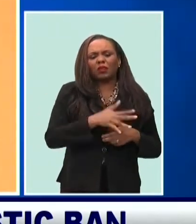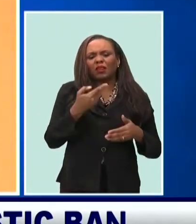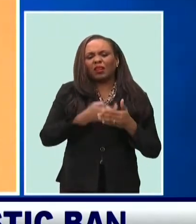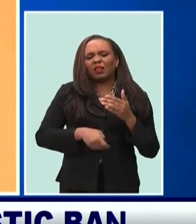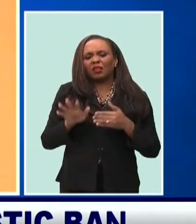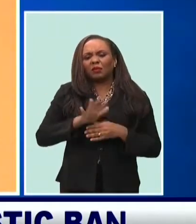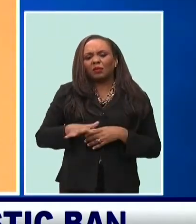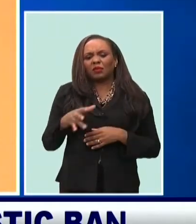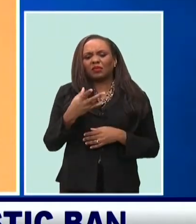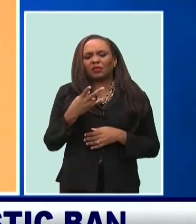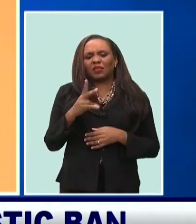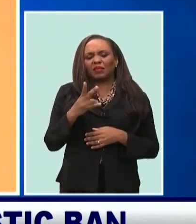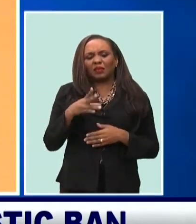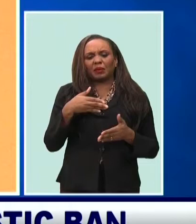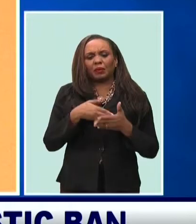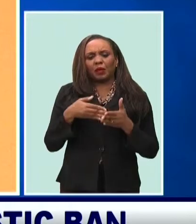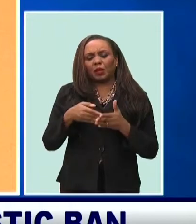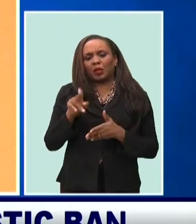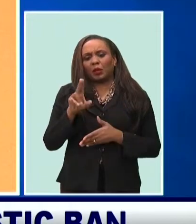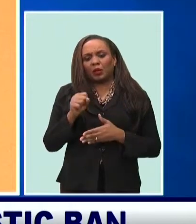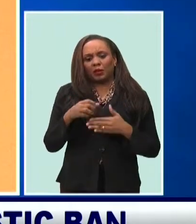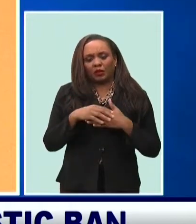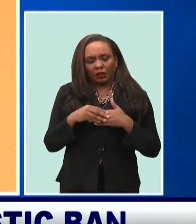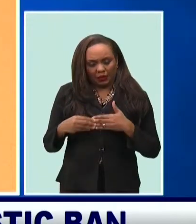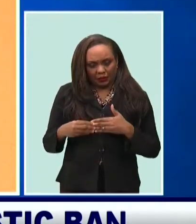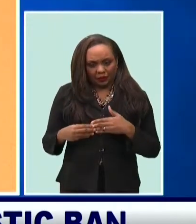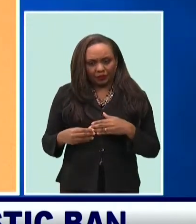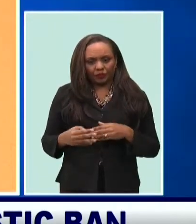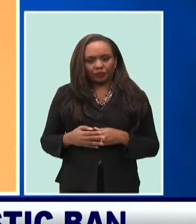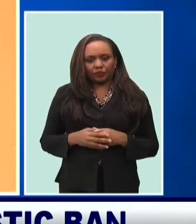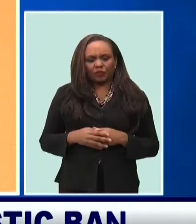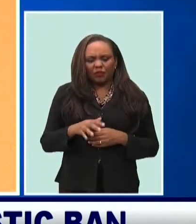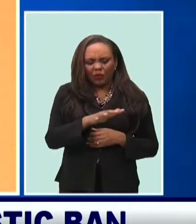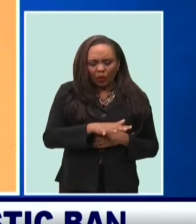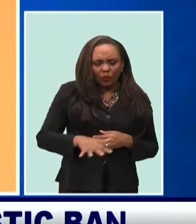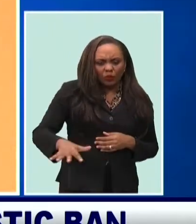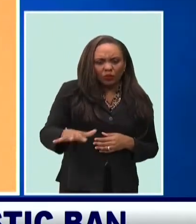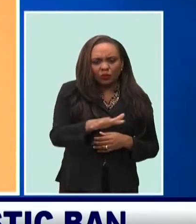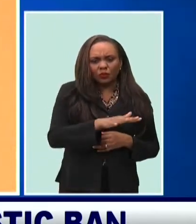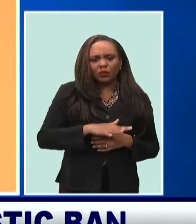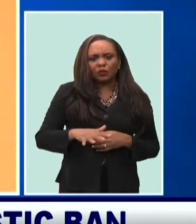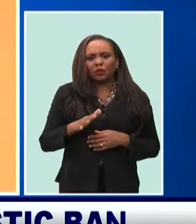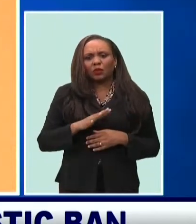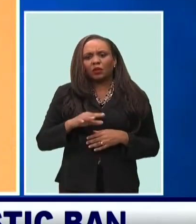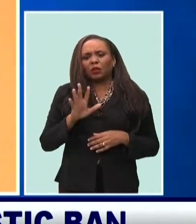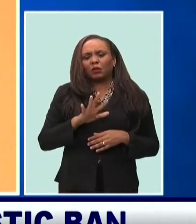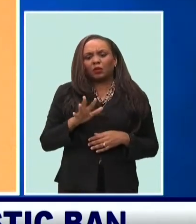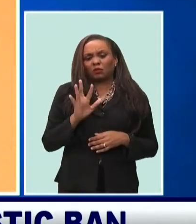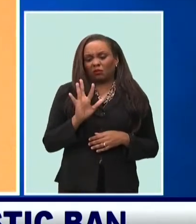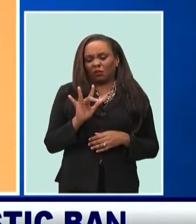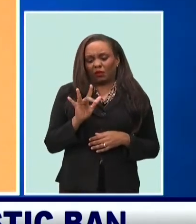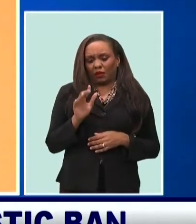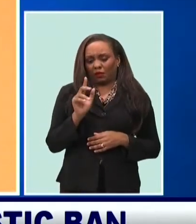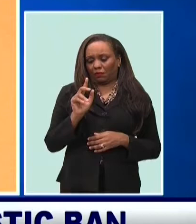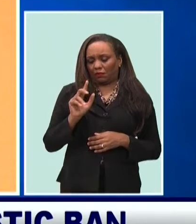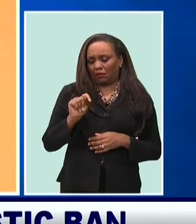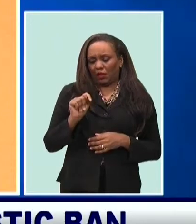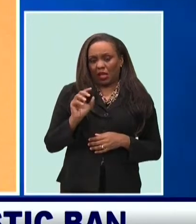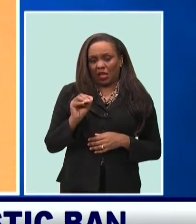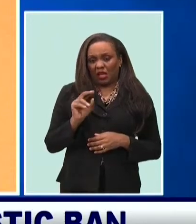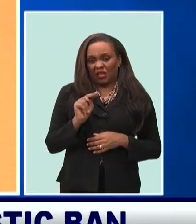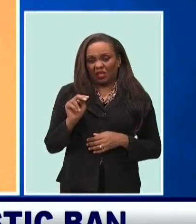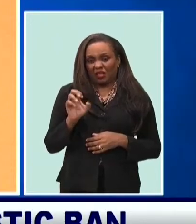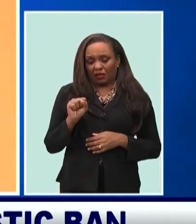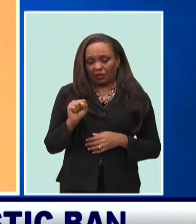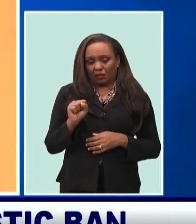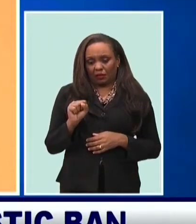maybe around $17 million US, and that plant is going to take about 25 tons per day of